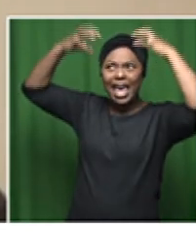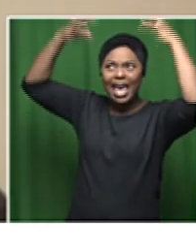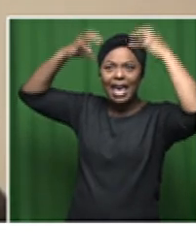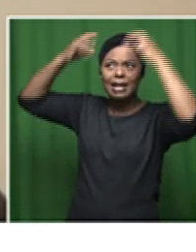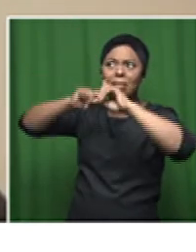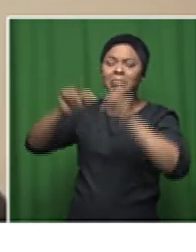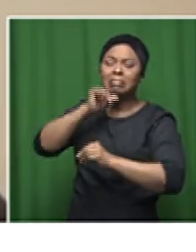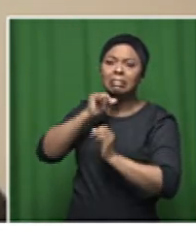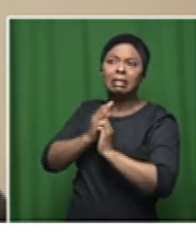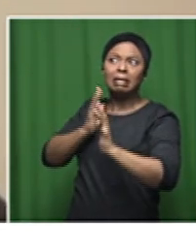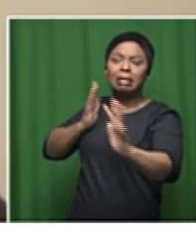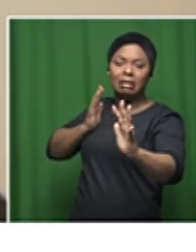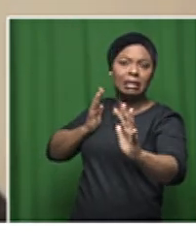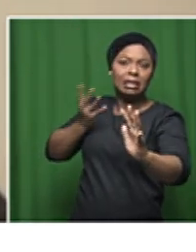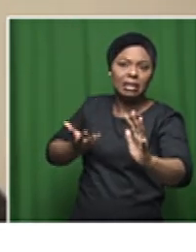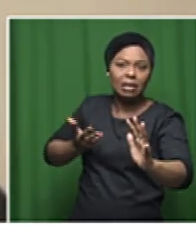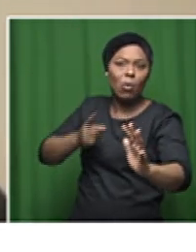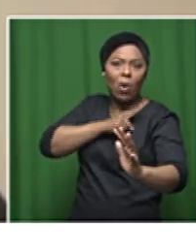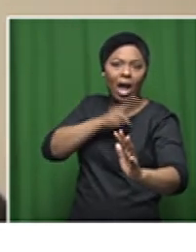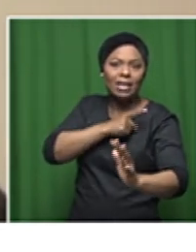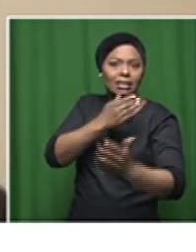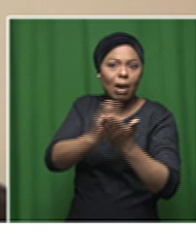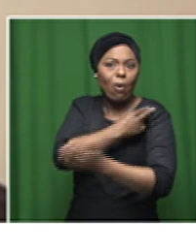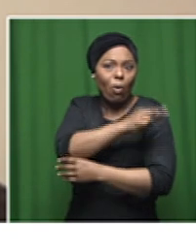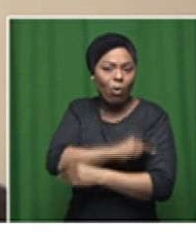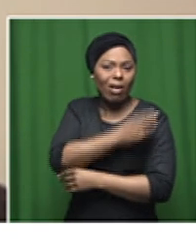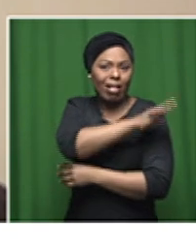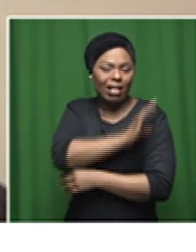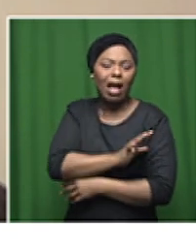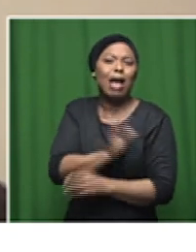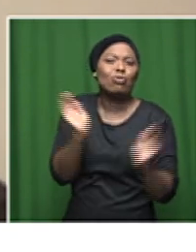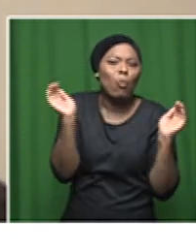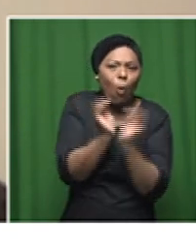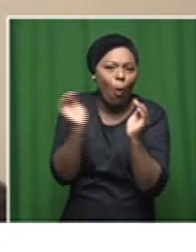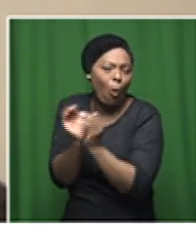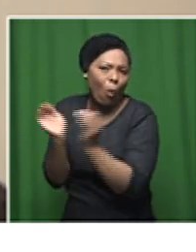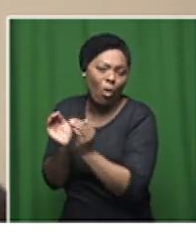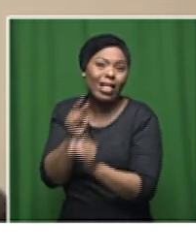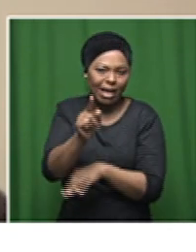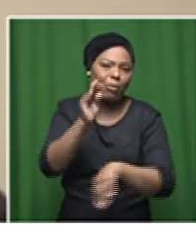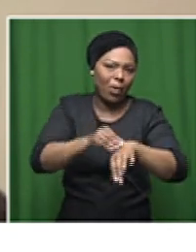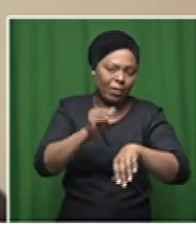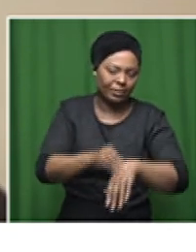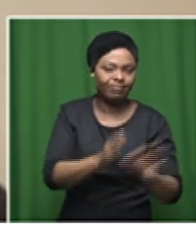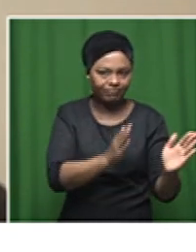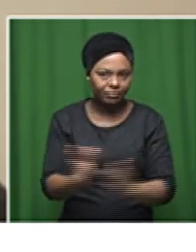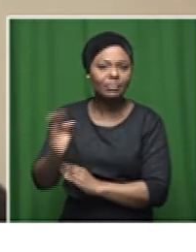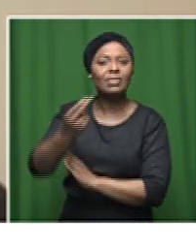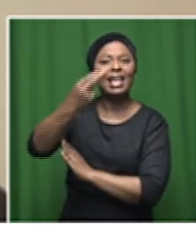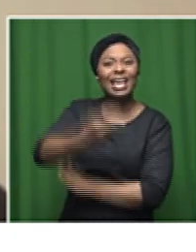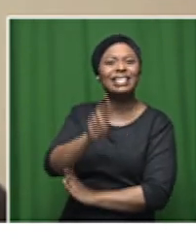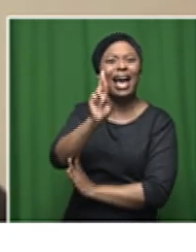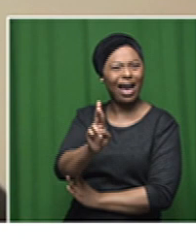who try to make shelters, but that is not enough. And also the issue of human resource, it's